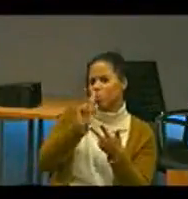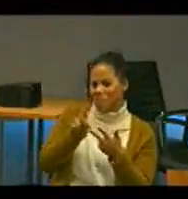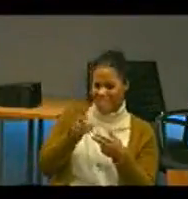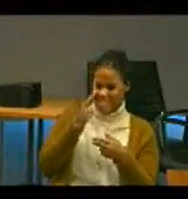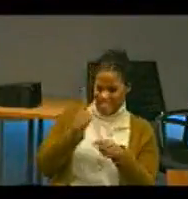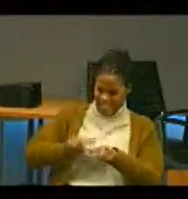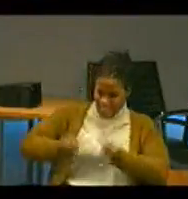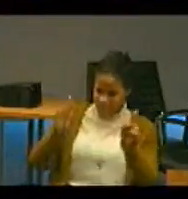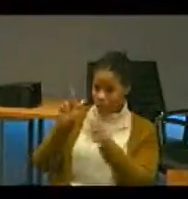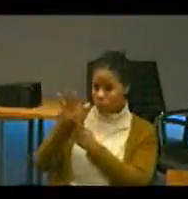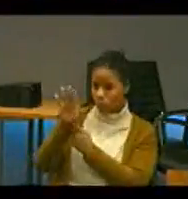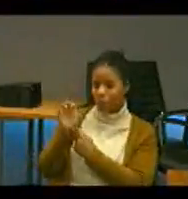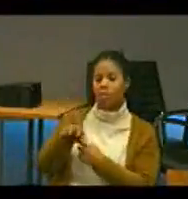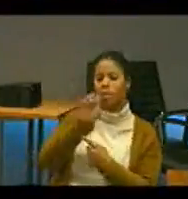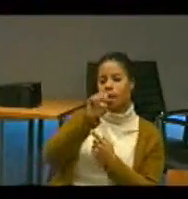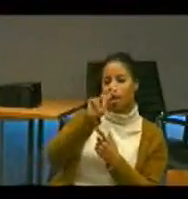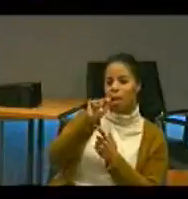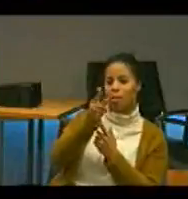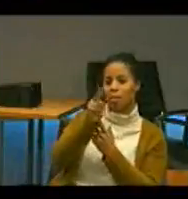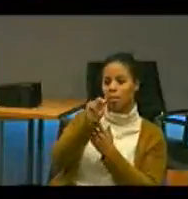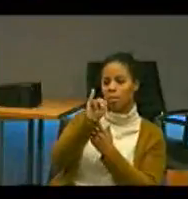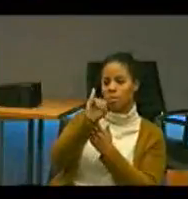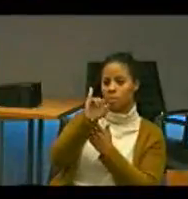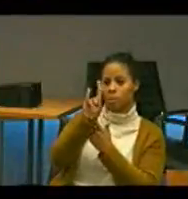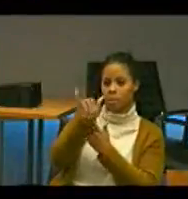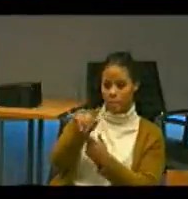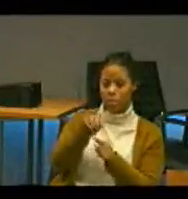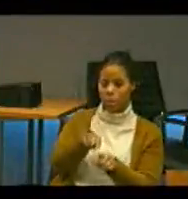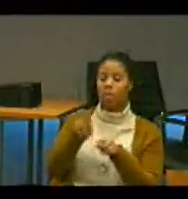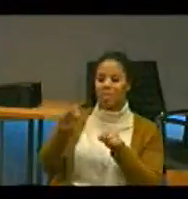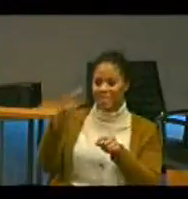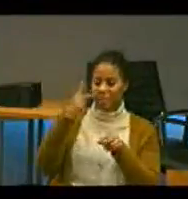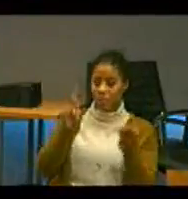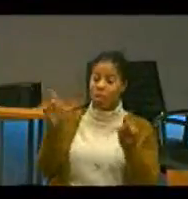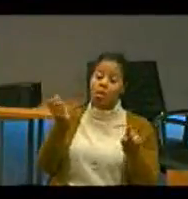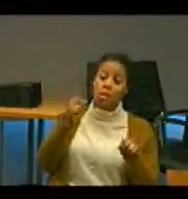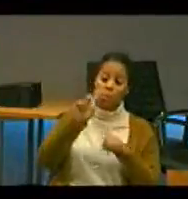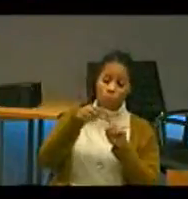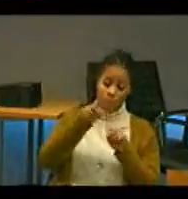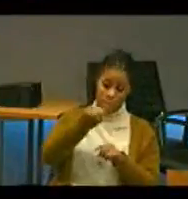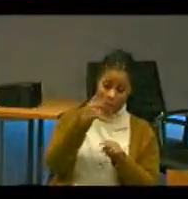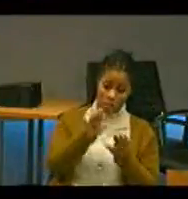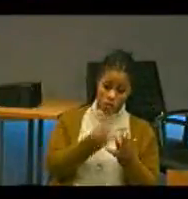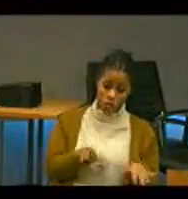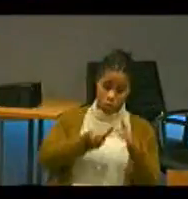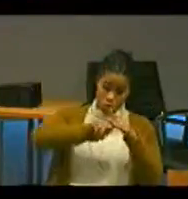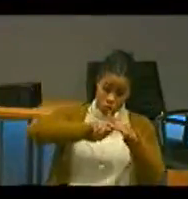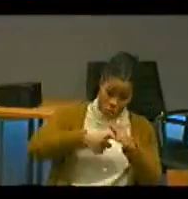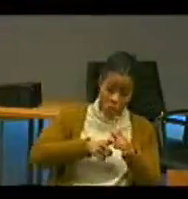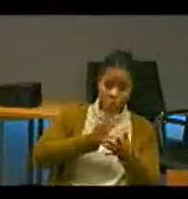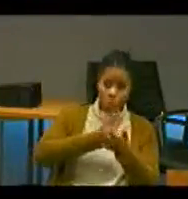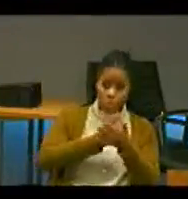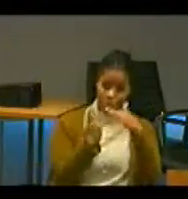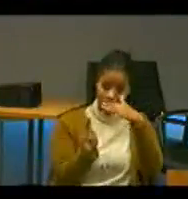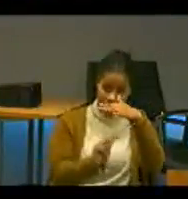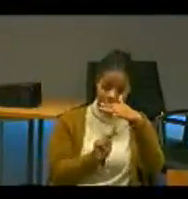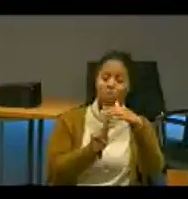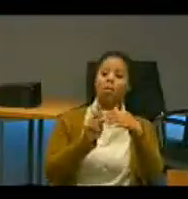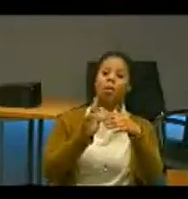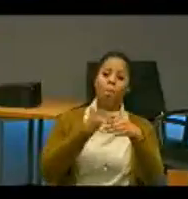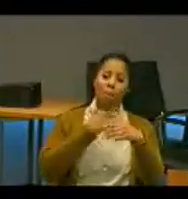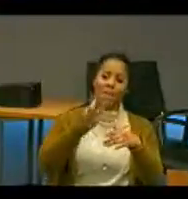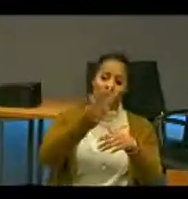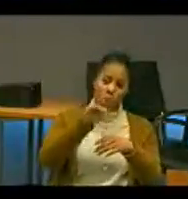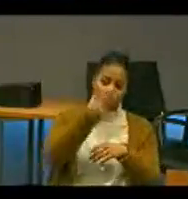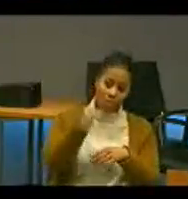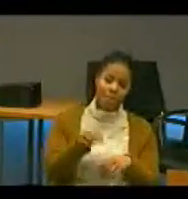ethnicity in the identification of education disabilities. Once Black children begin grade school, they are 40% more likely to be